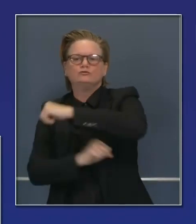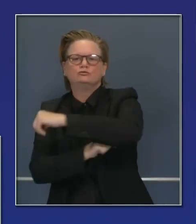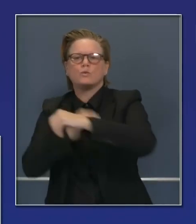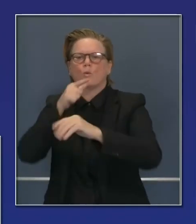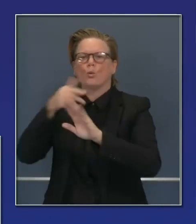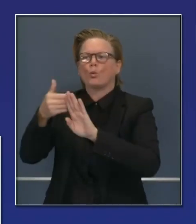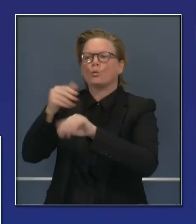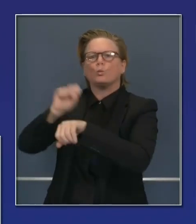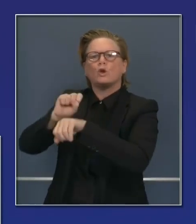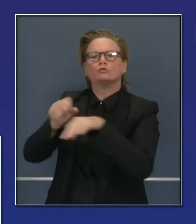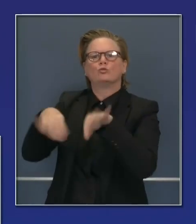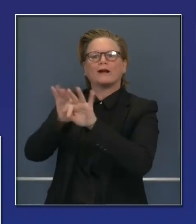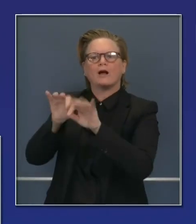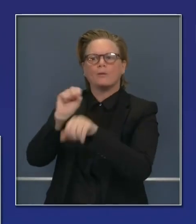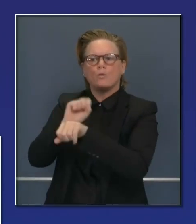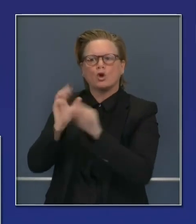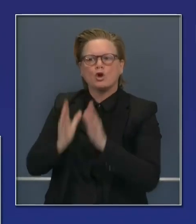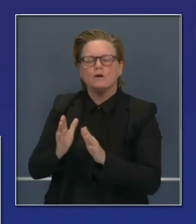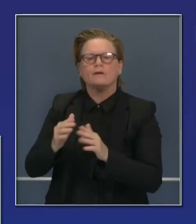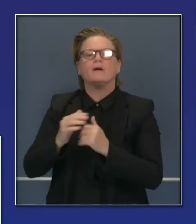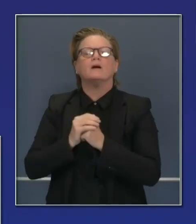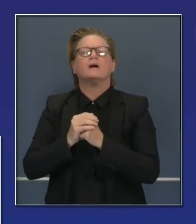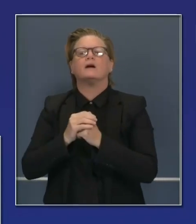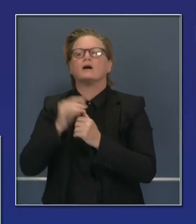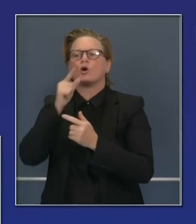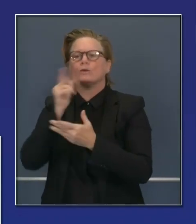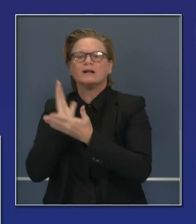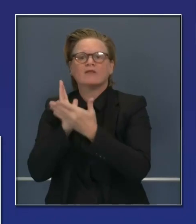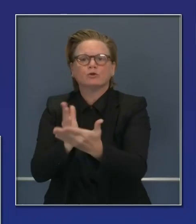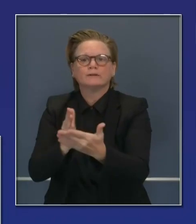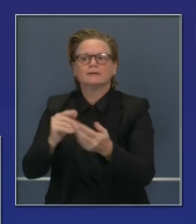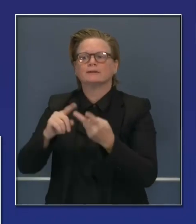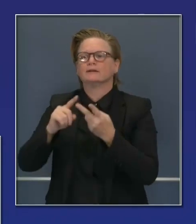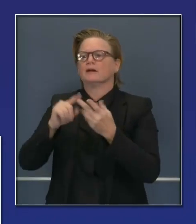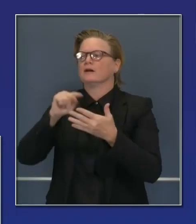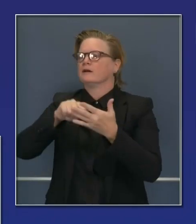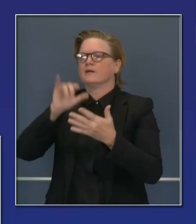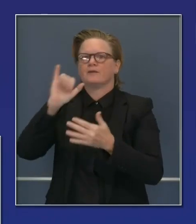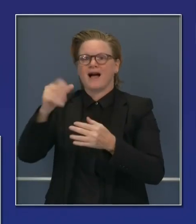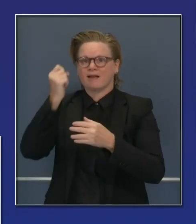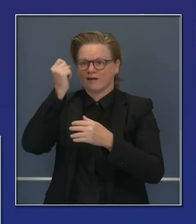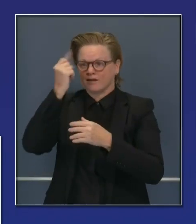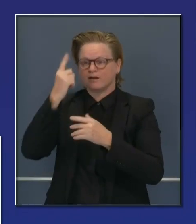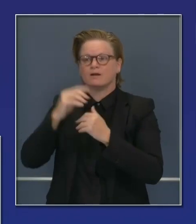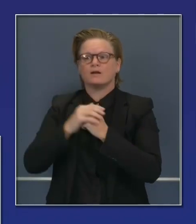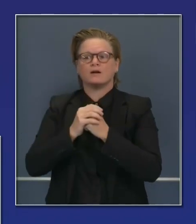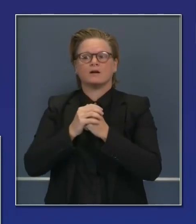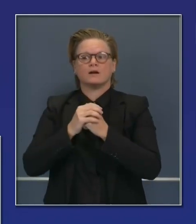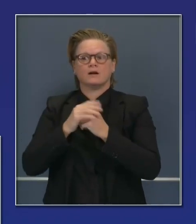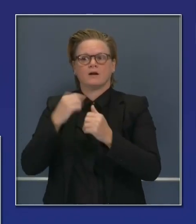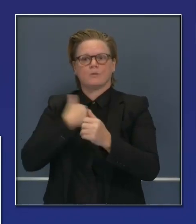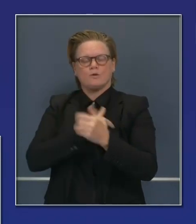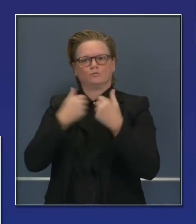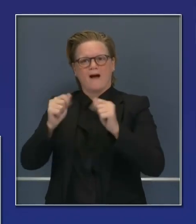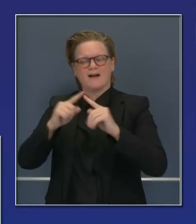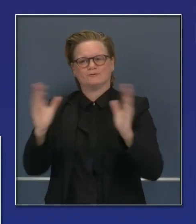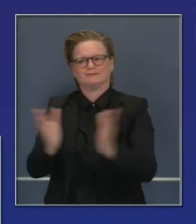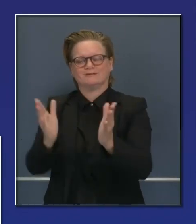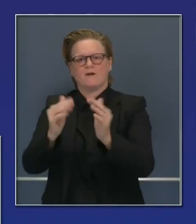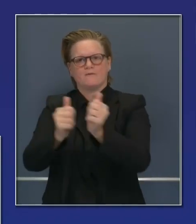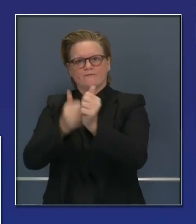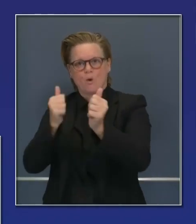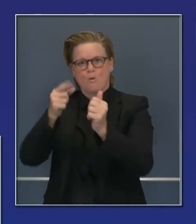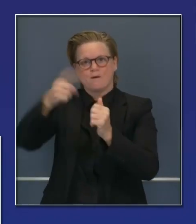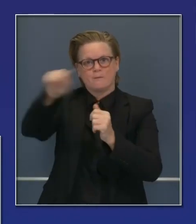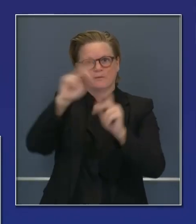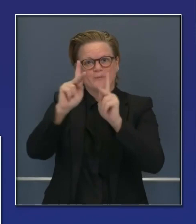at 20% capacity. What we want to avoid is concentrating just in large box retail. Too much of concentrated